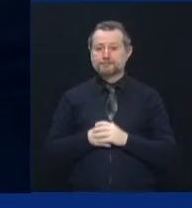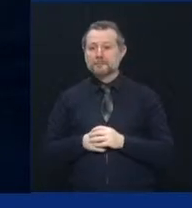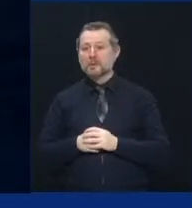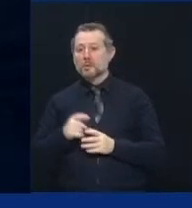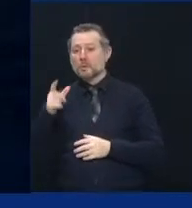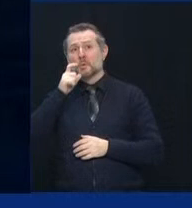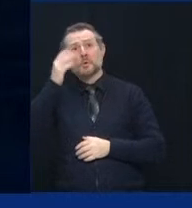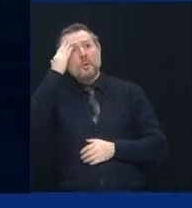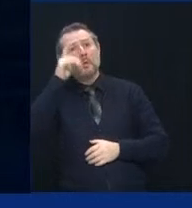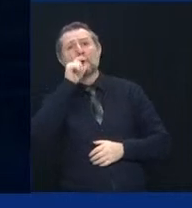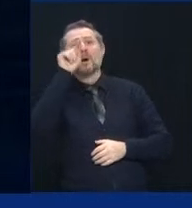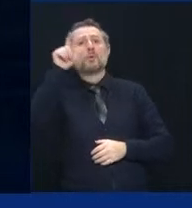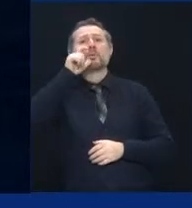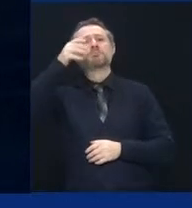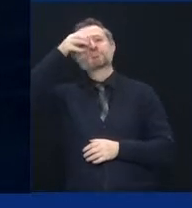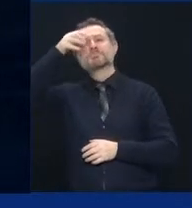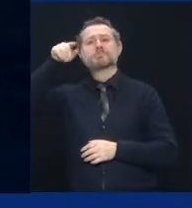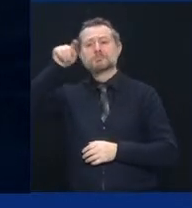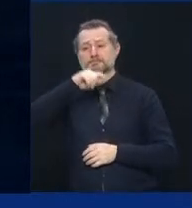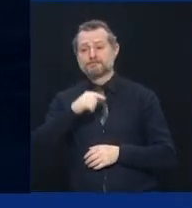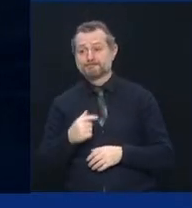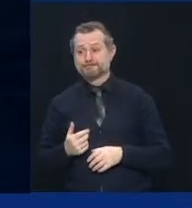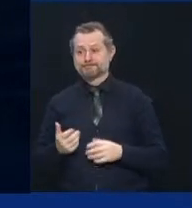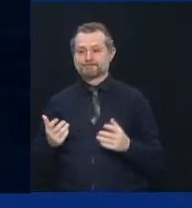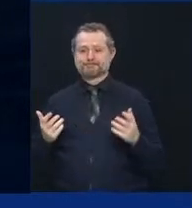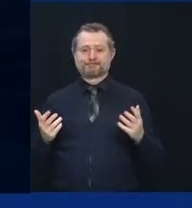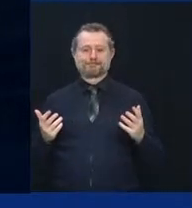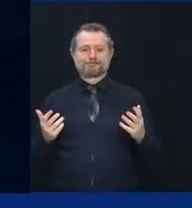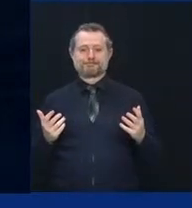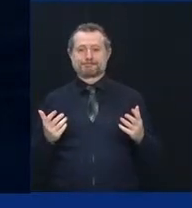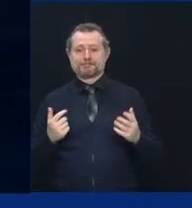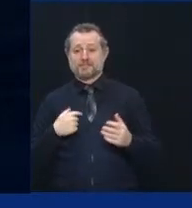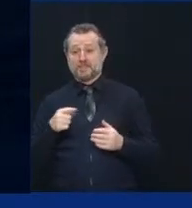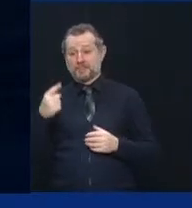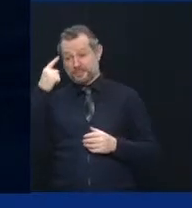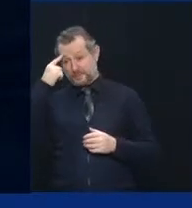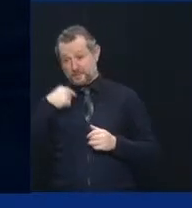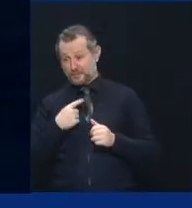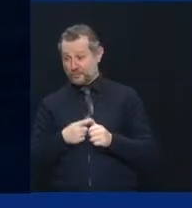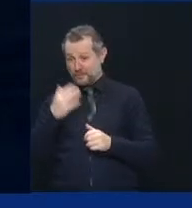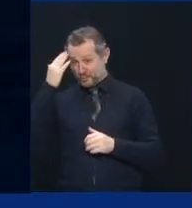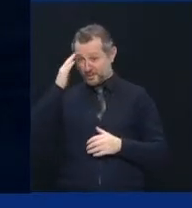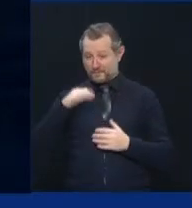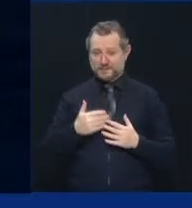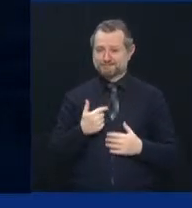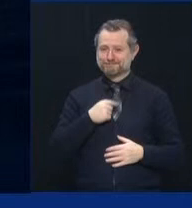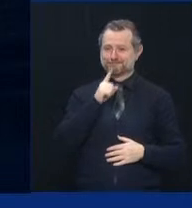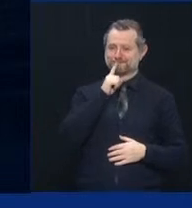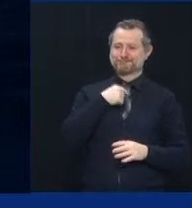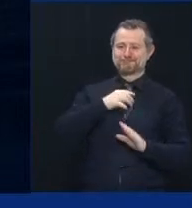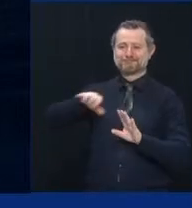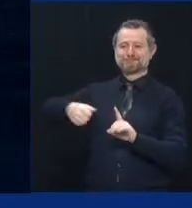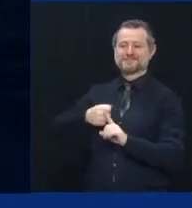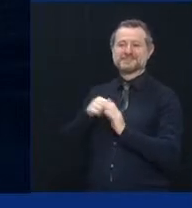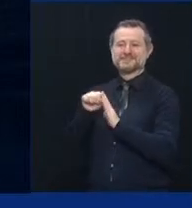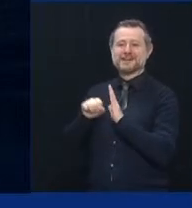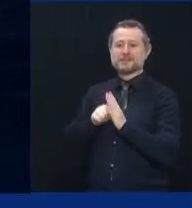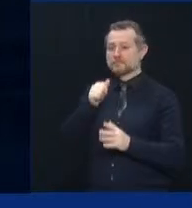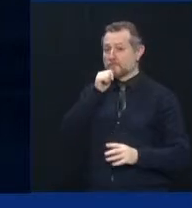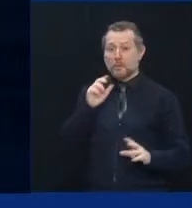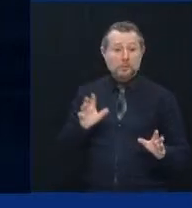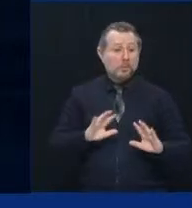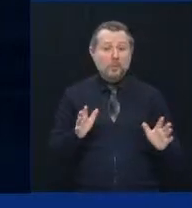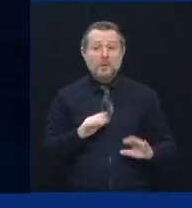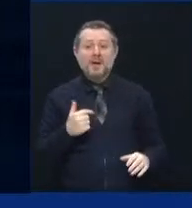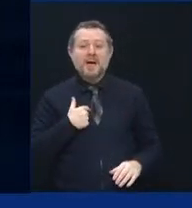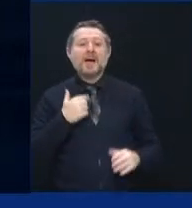knows? Well, first she thought I knew, but I wasn't telling her, like it was a state secret. I said, no, I really don't know.